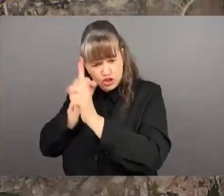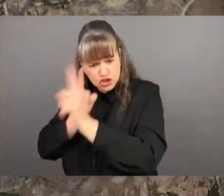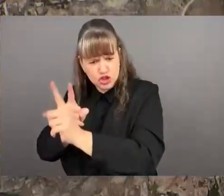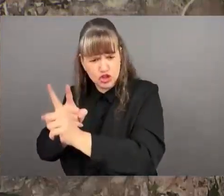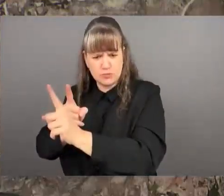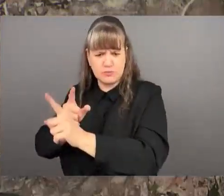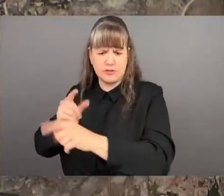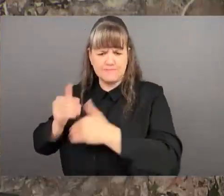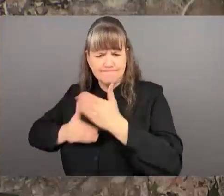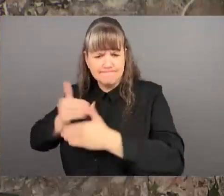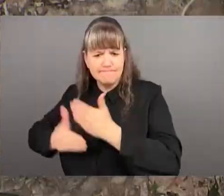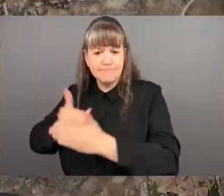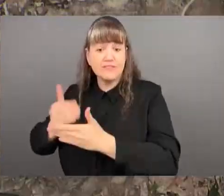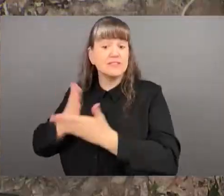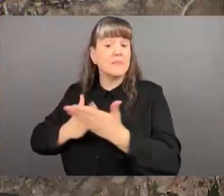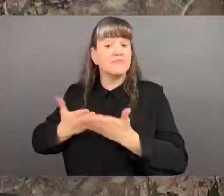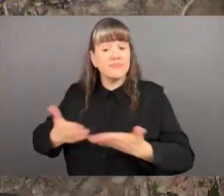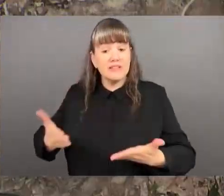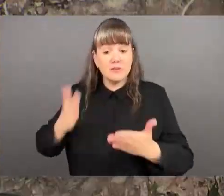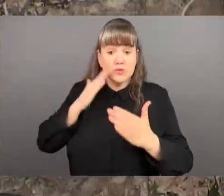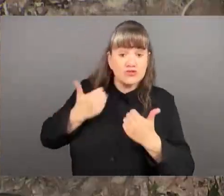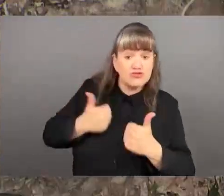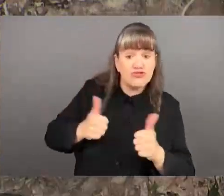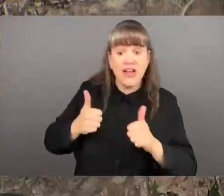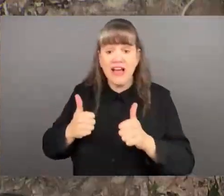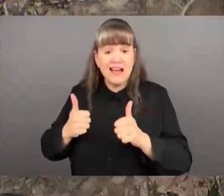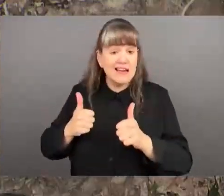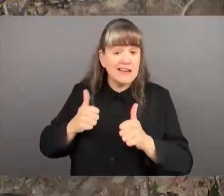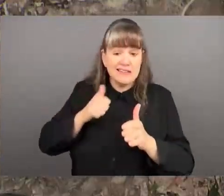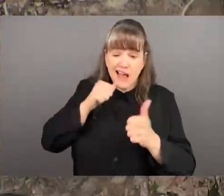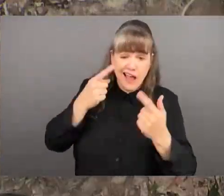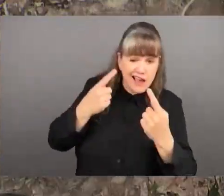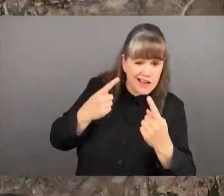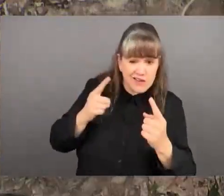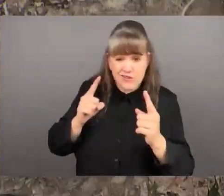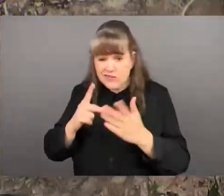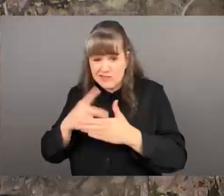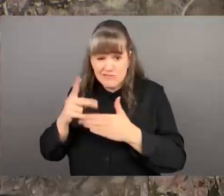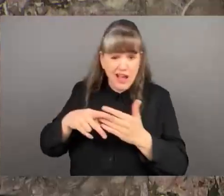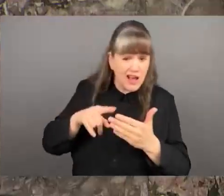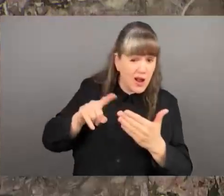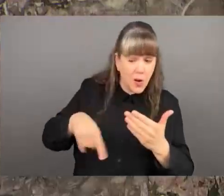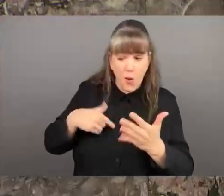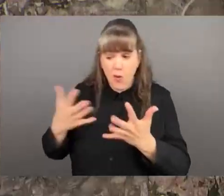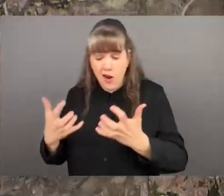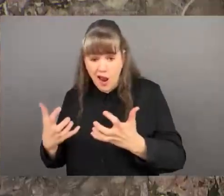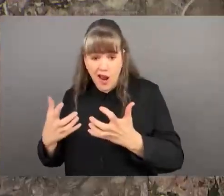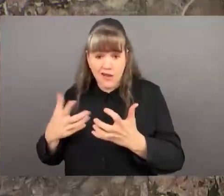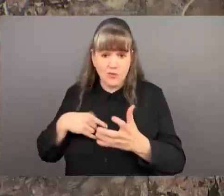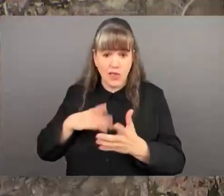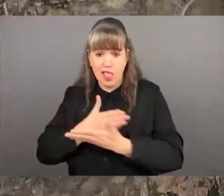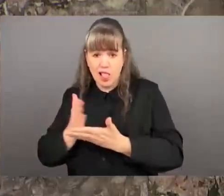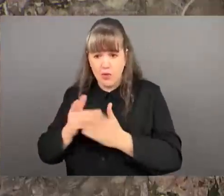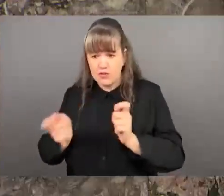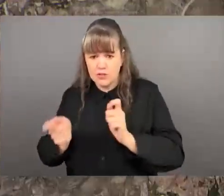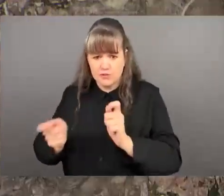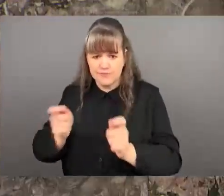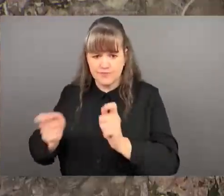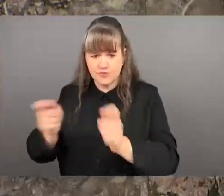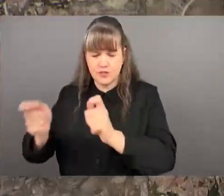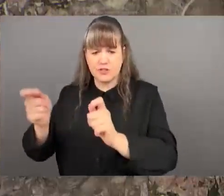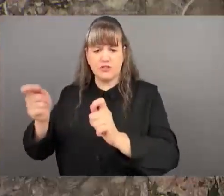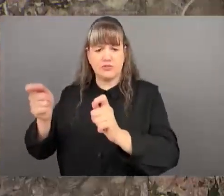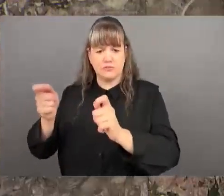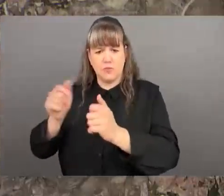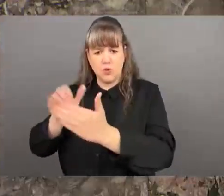out the way we thought they would. We're going to make the changes that we need to. And we've seen that demonstration here, Mr. Speaker, because we're not afraid to